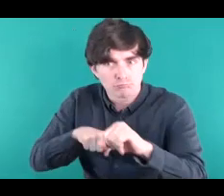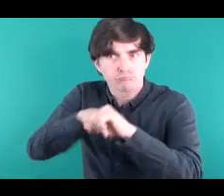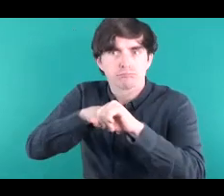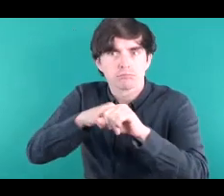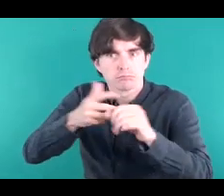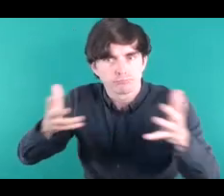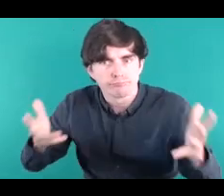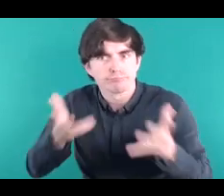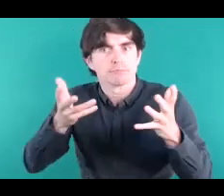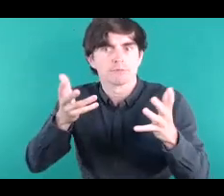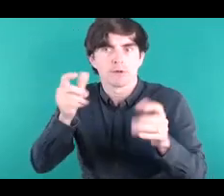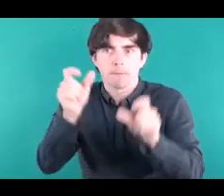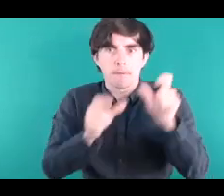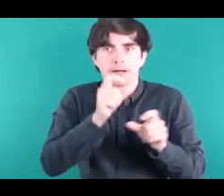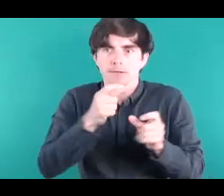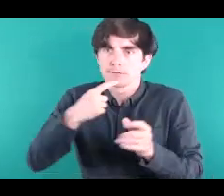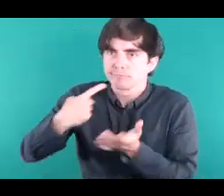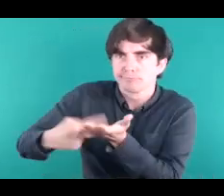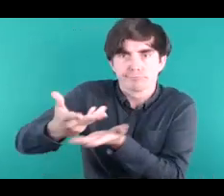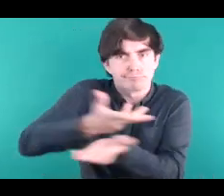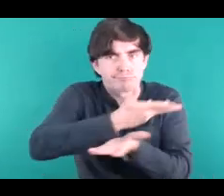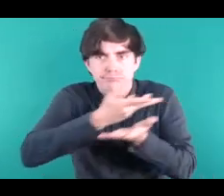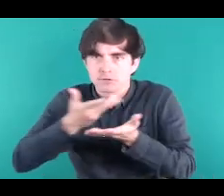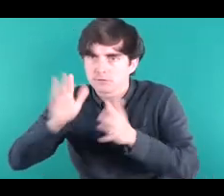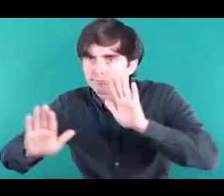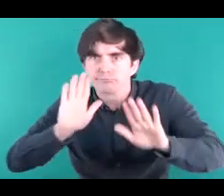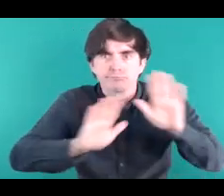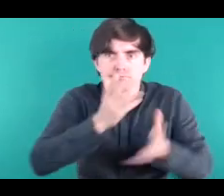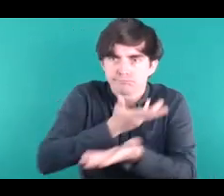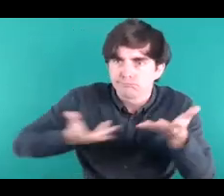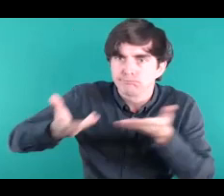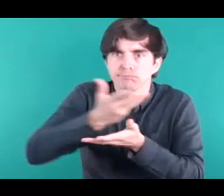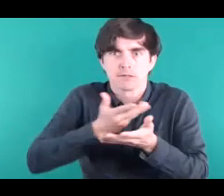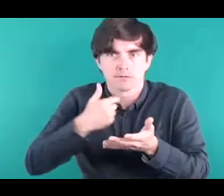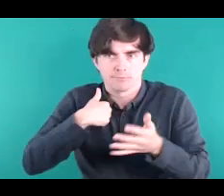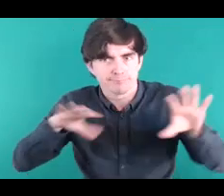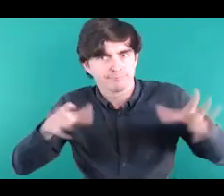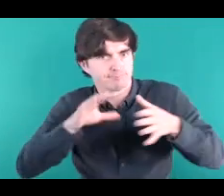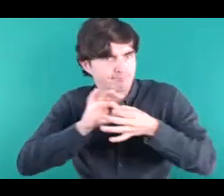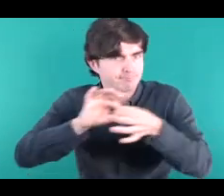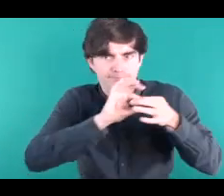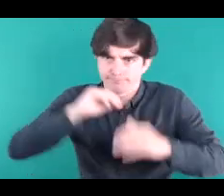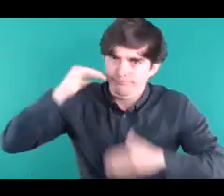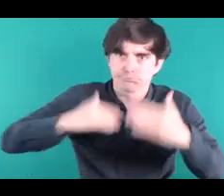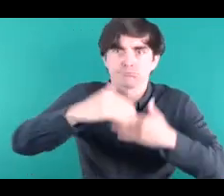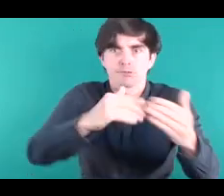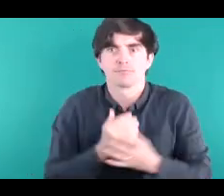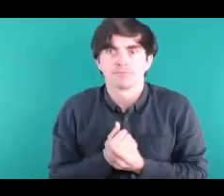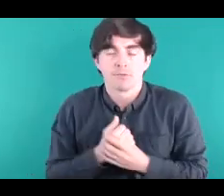our discussion, and now I move back to Alex to start with the first point in the agenda. Alex, back